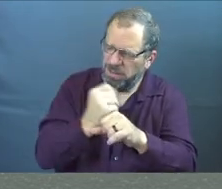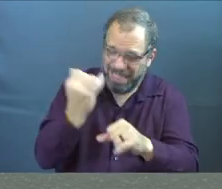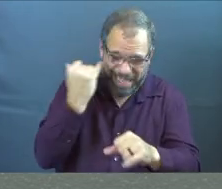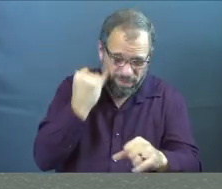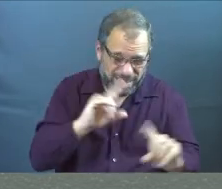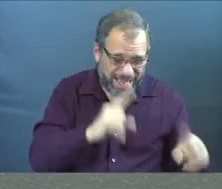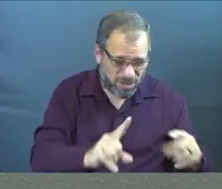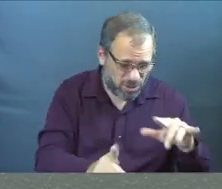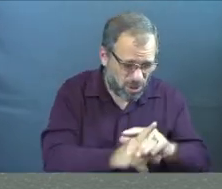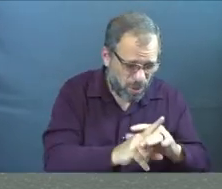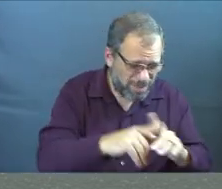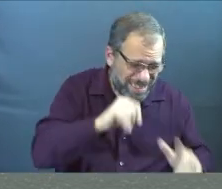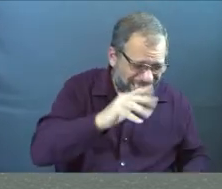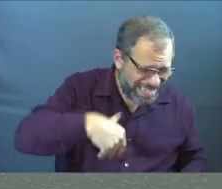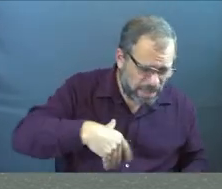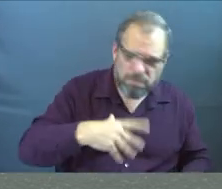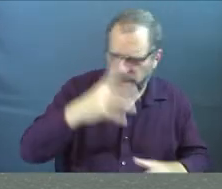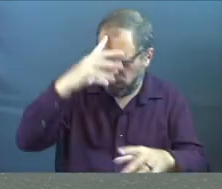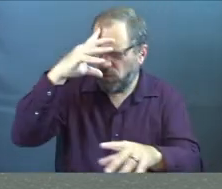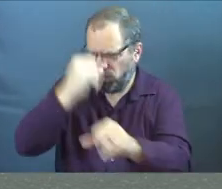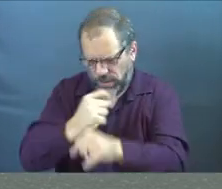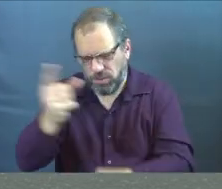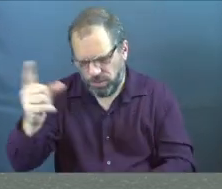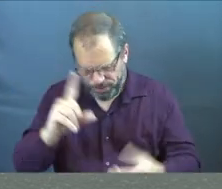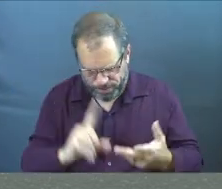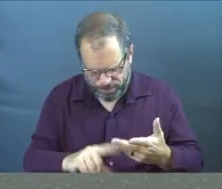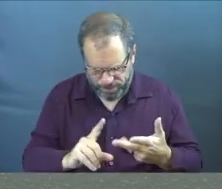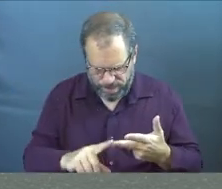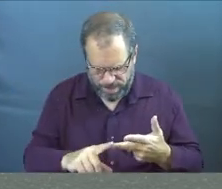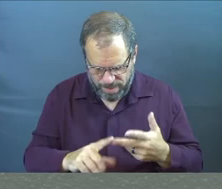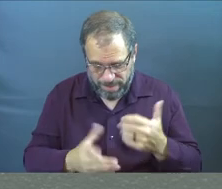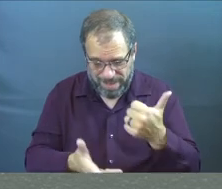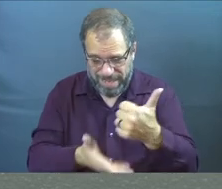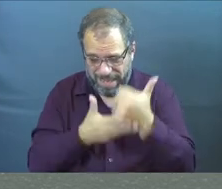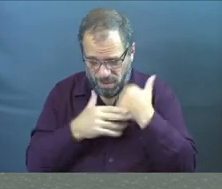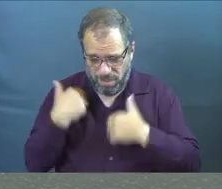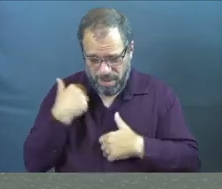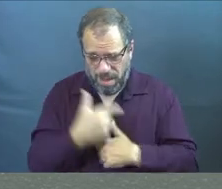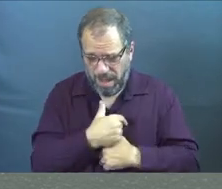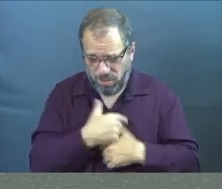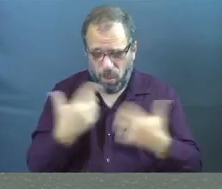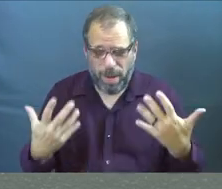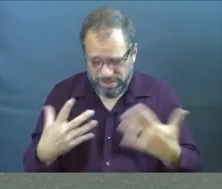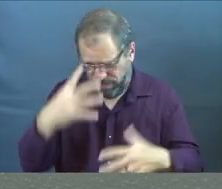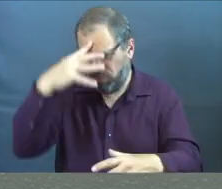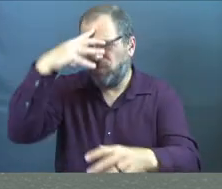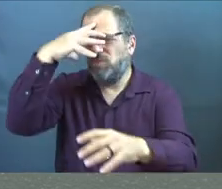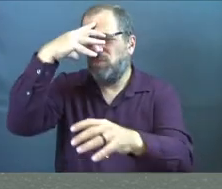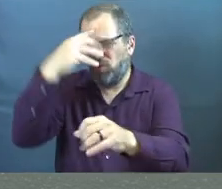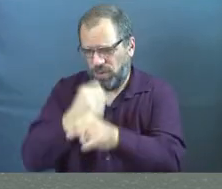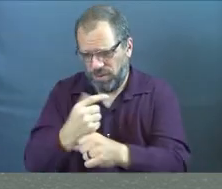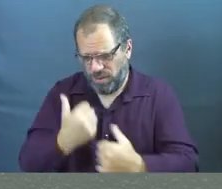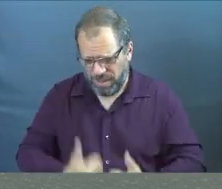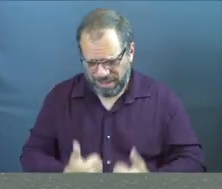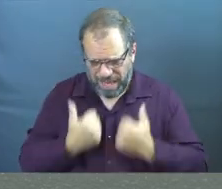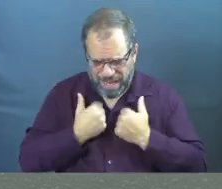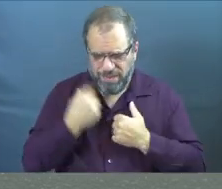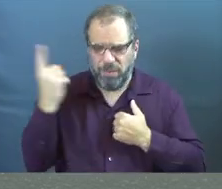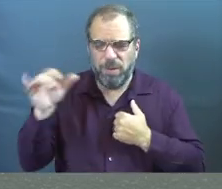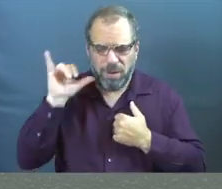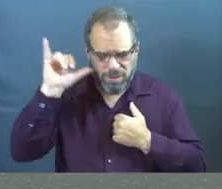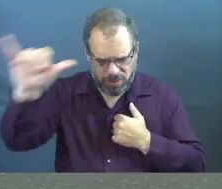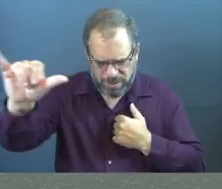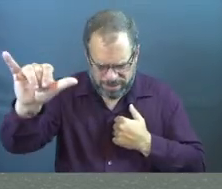come like we hoped it would, God. But ultimately, we ask you to help us to trust you with our lives, Jesus, with our eternity,